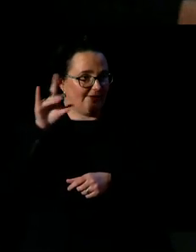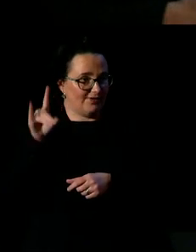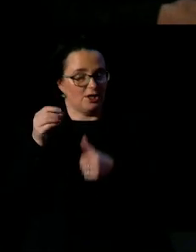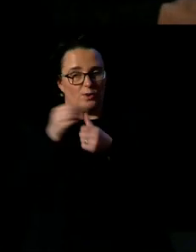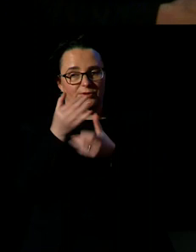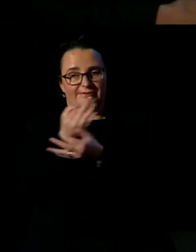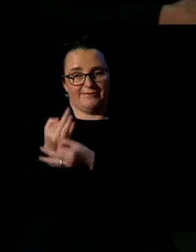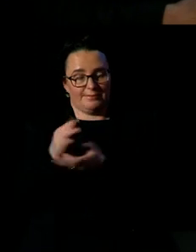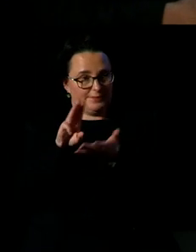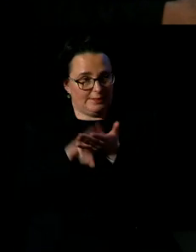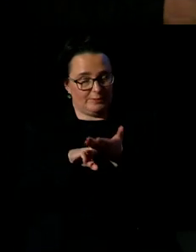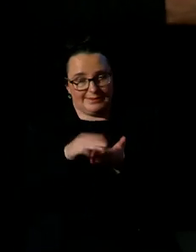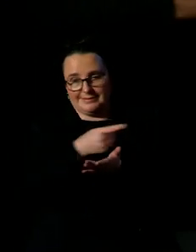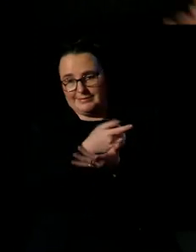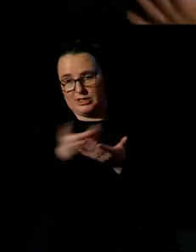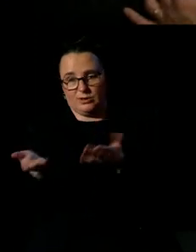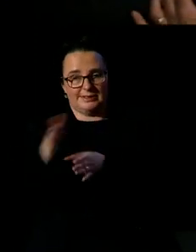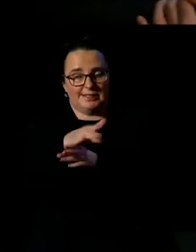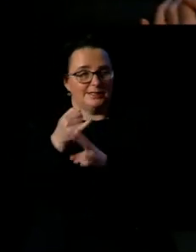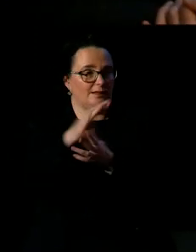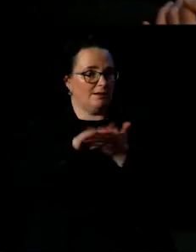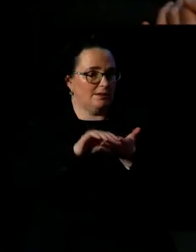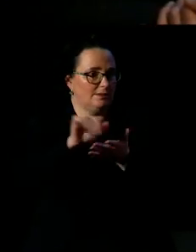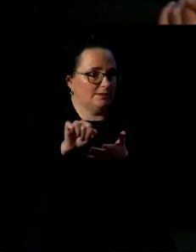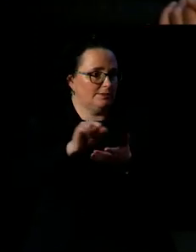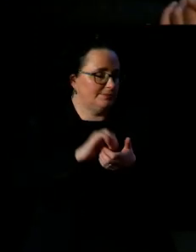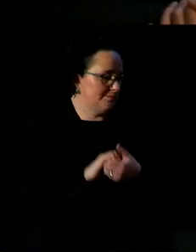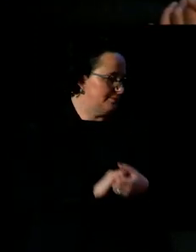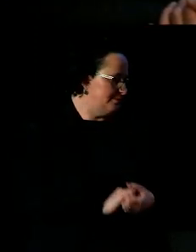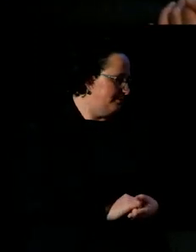and other family members perished in the Holocaust.